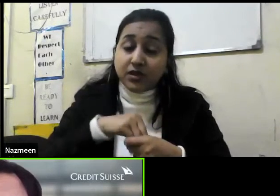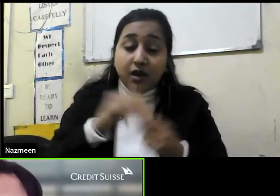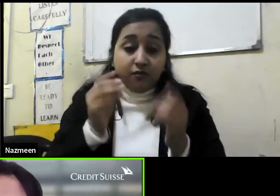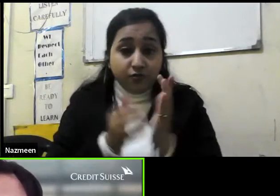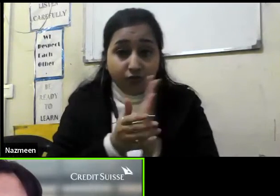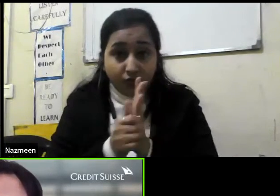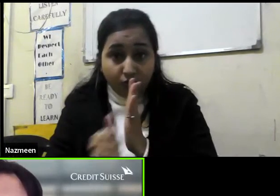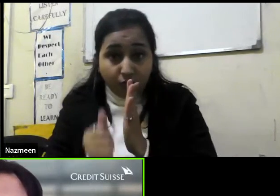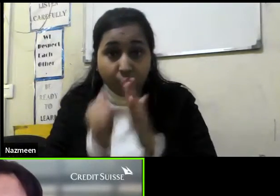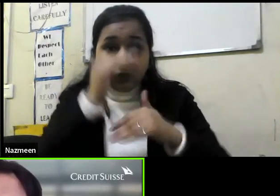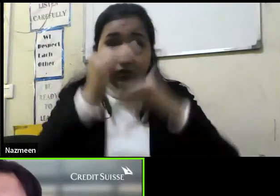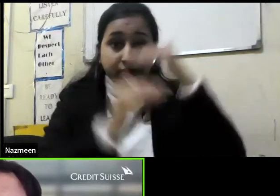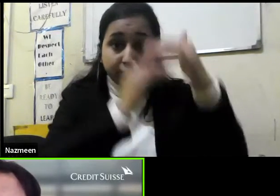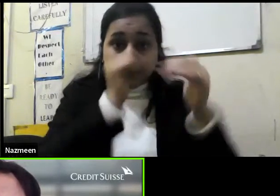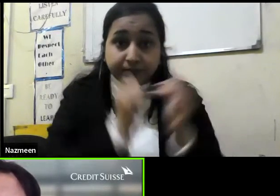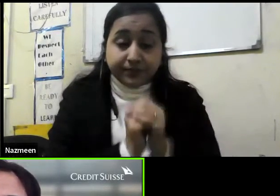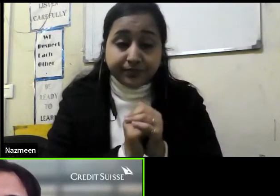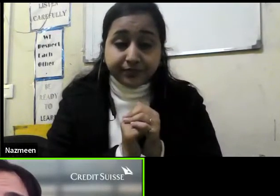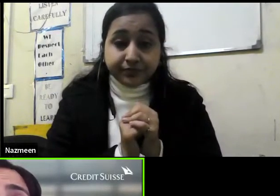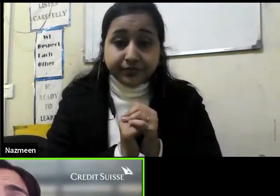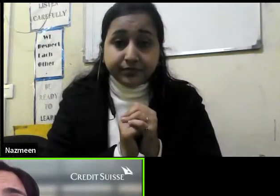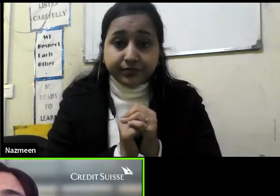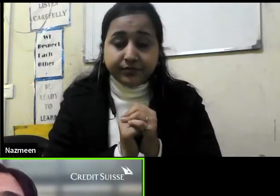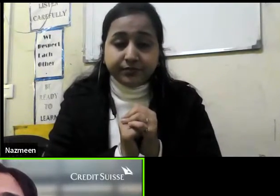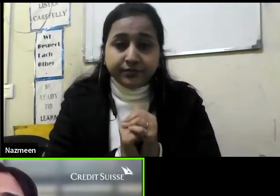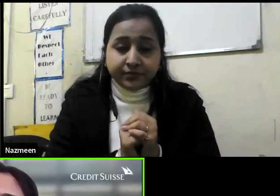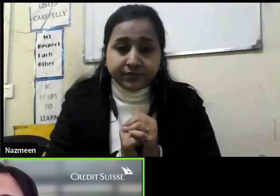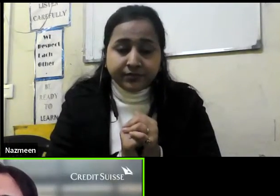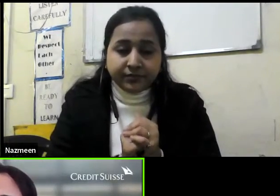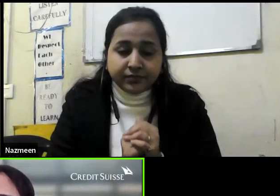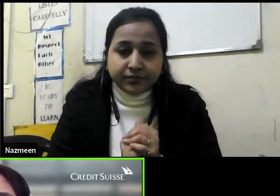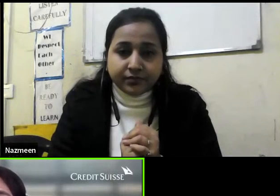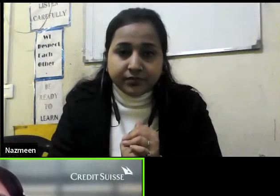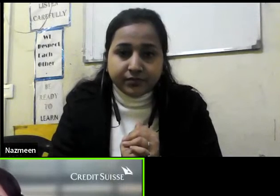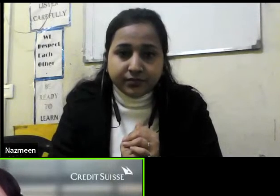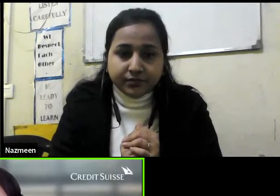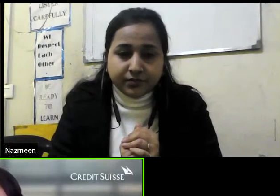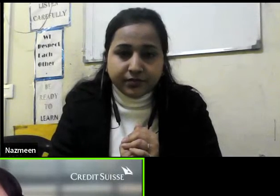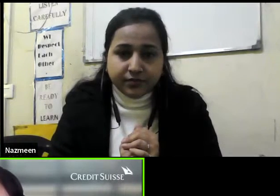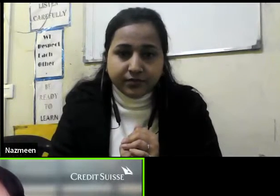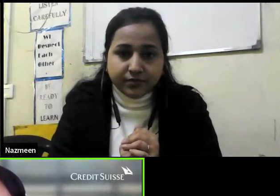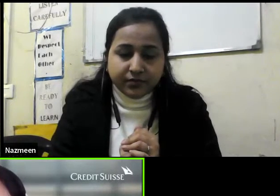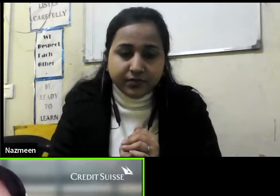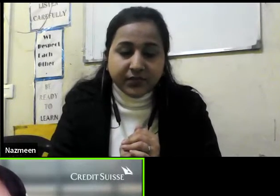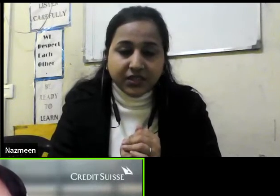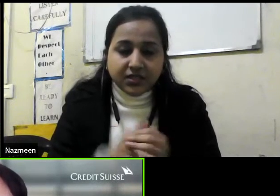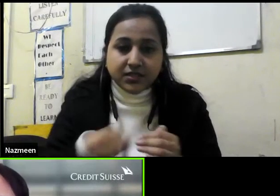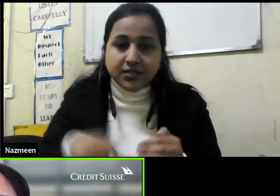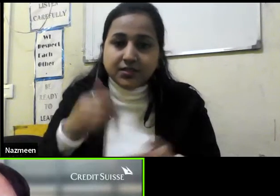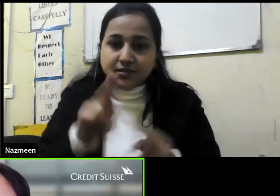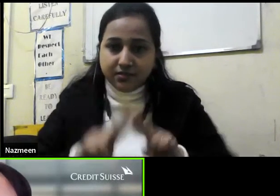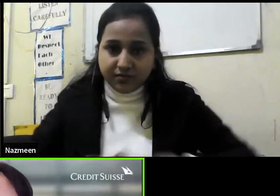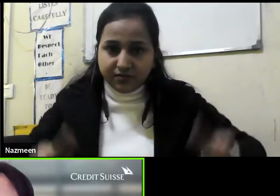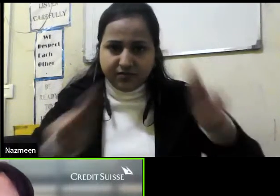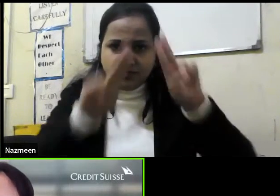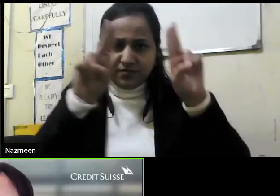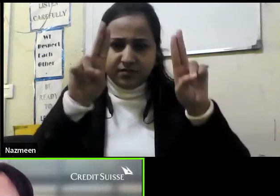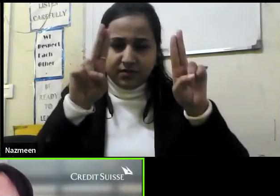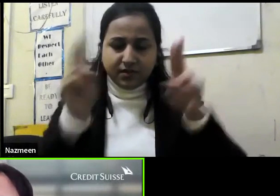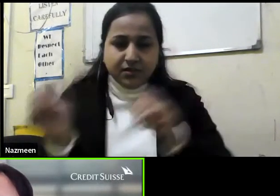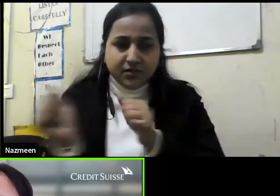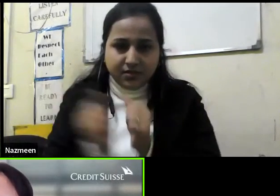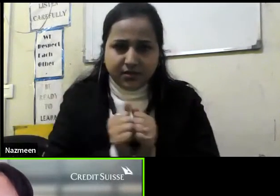and entrepreneurship skill development for individuals. And in fact, along with Sarthak, we also started off many years